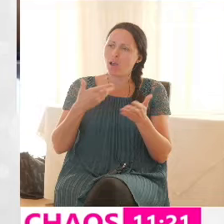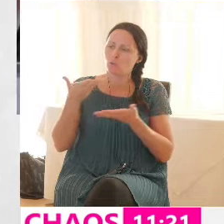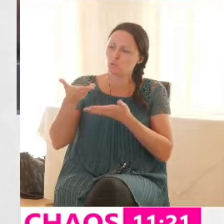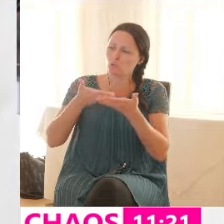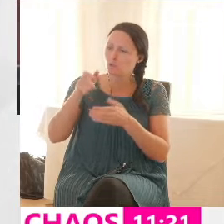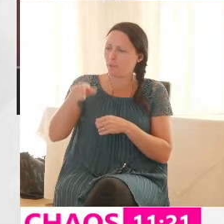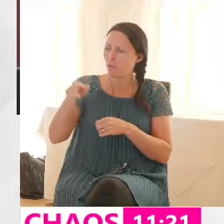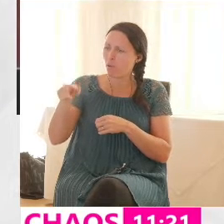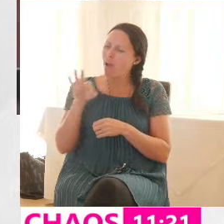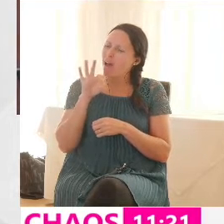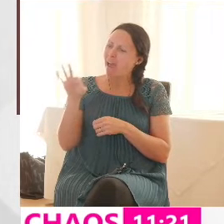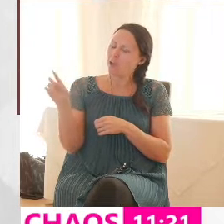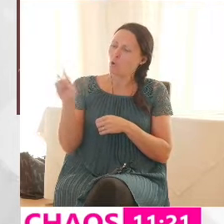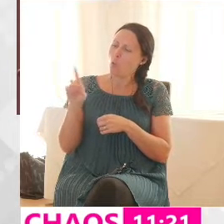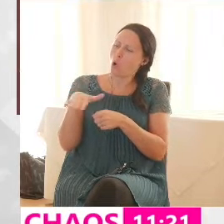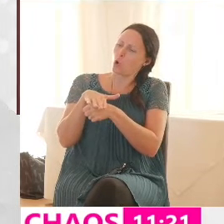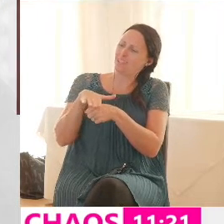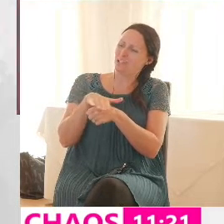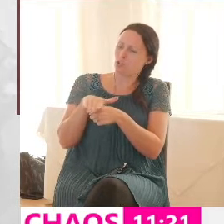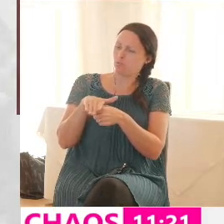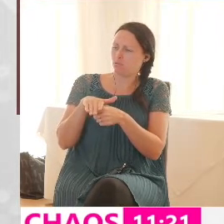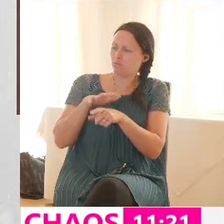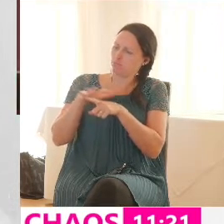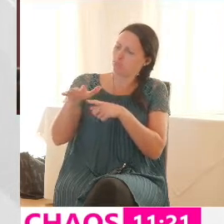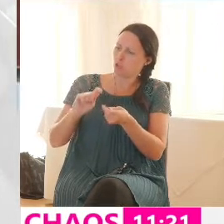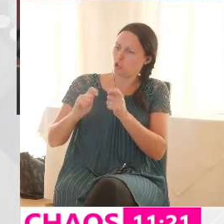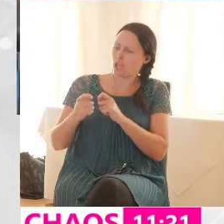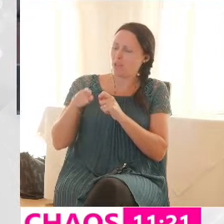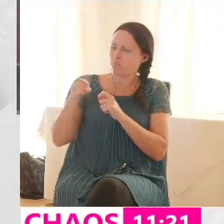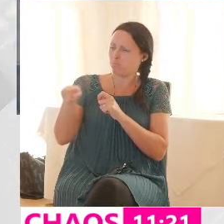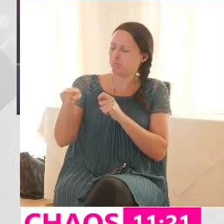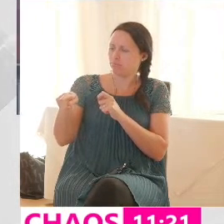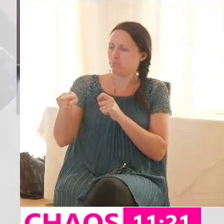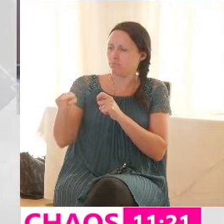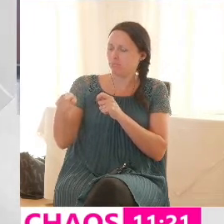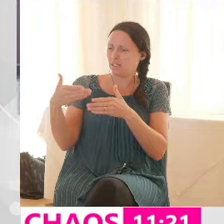what conditions shape the employment of older people in Cornwall, they were telling me that,